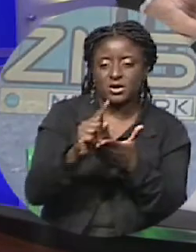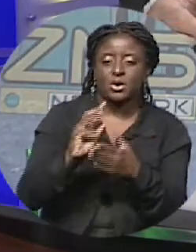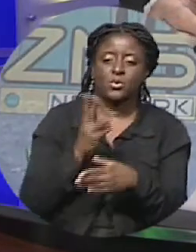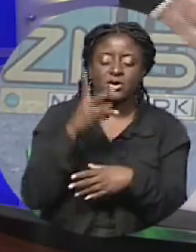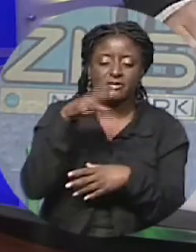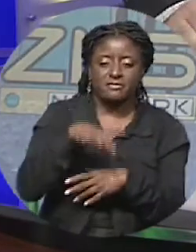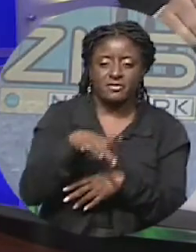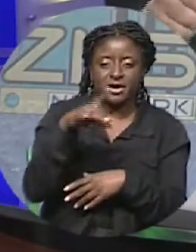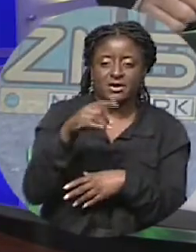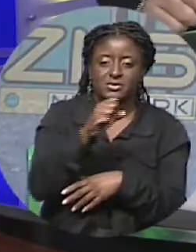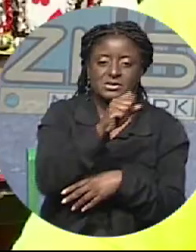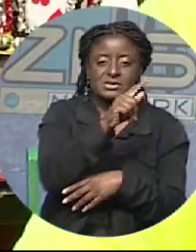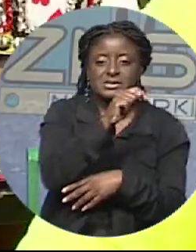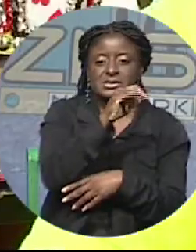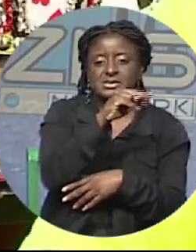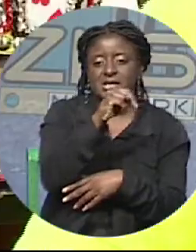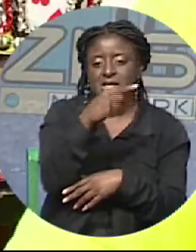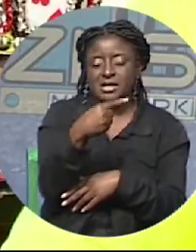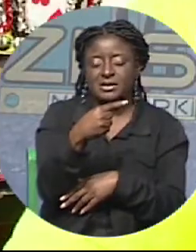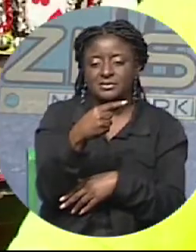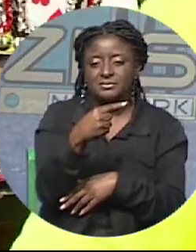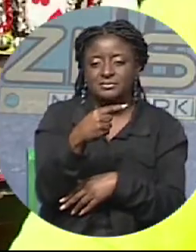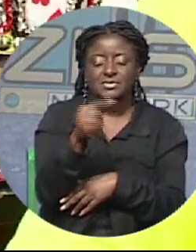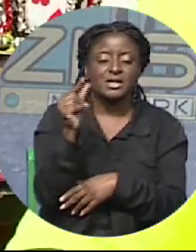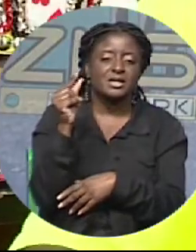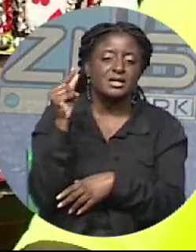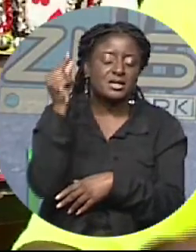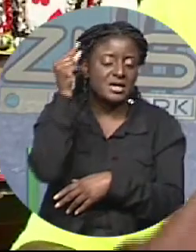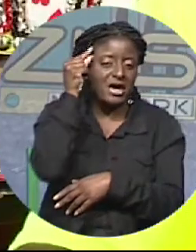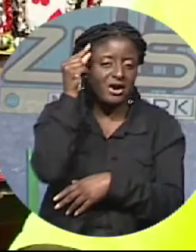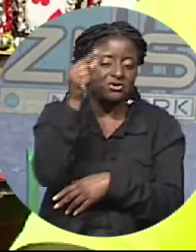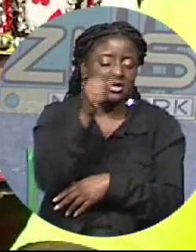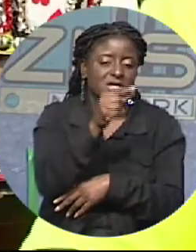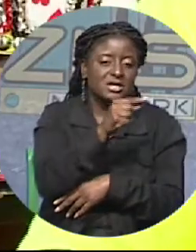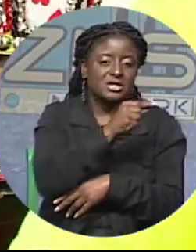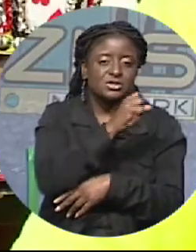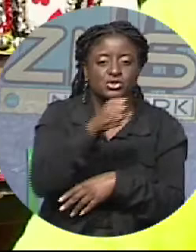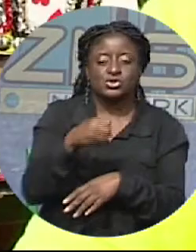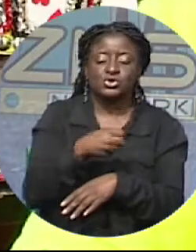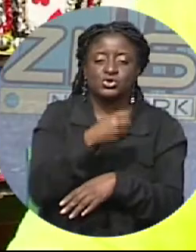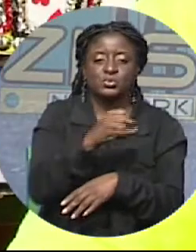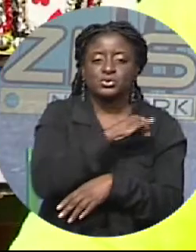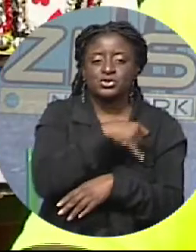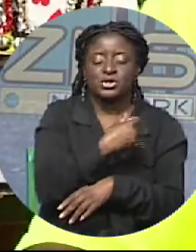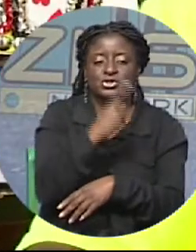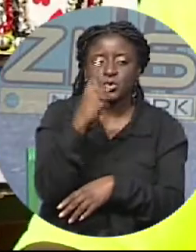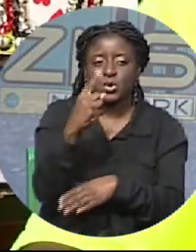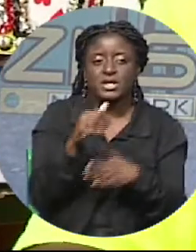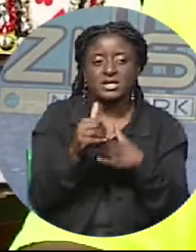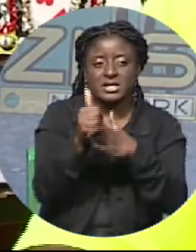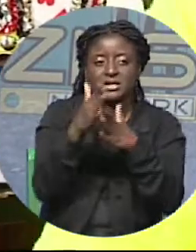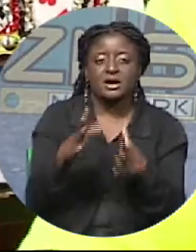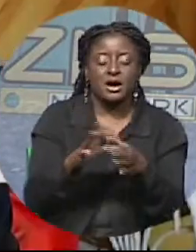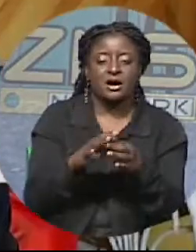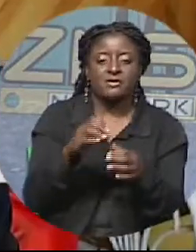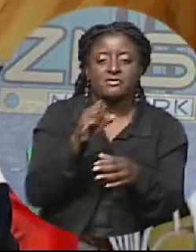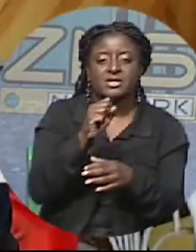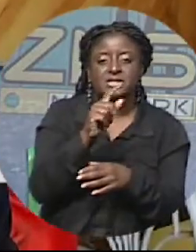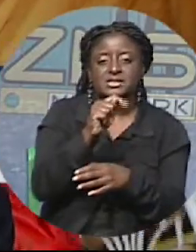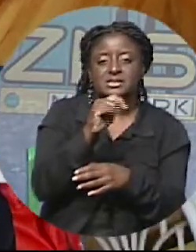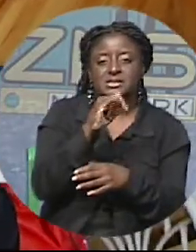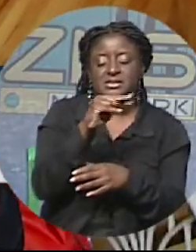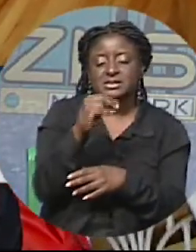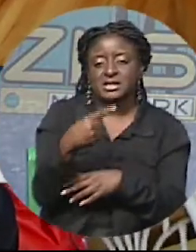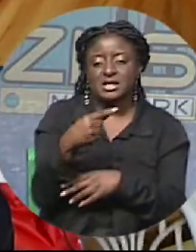has that. Gary Super Johnson is one of the leaders of Sting Junkanoo Carnival Group. The group has grown